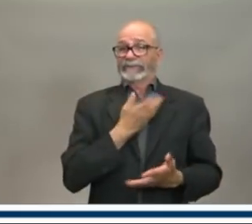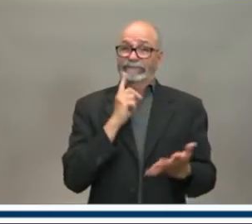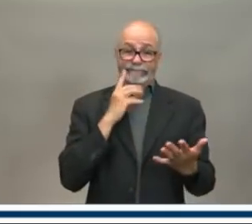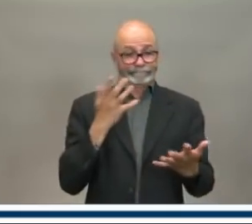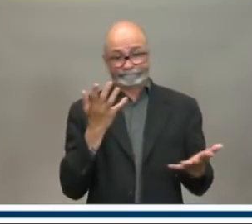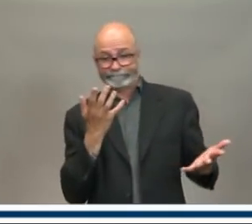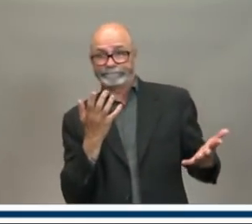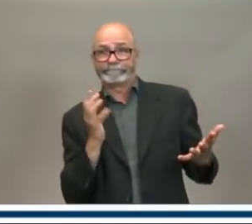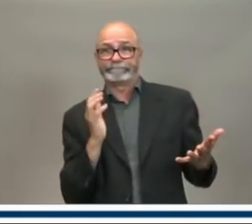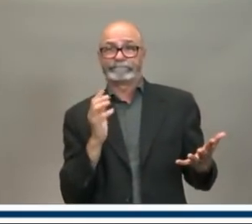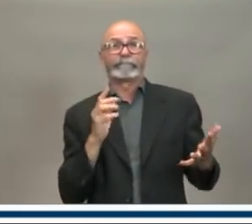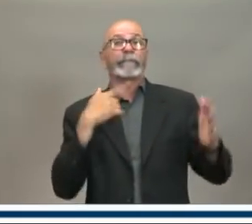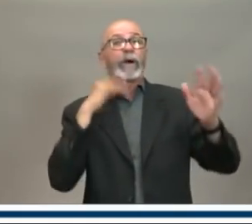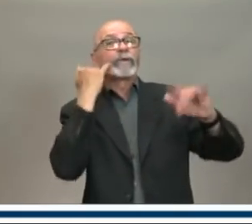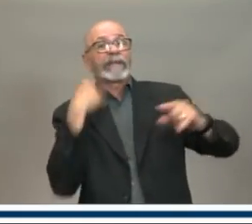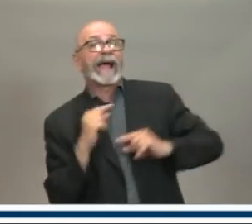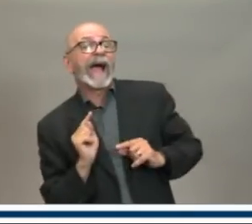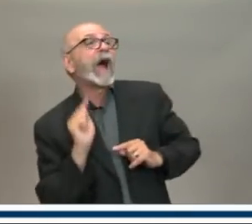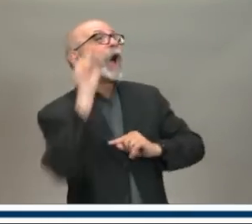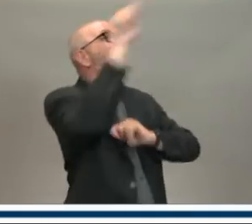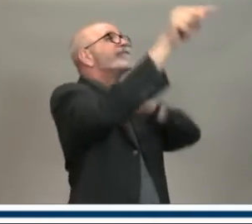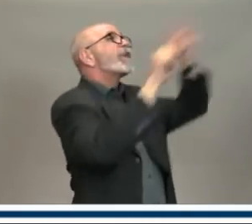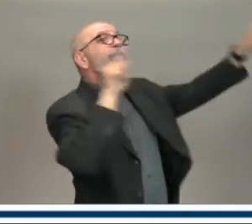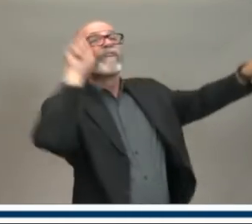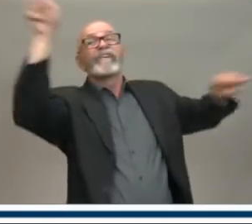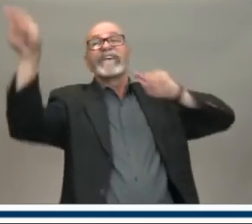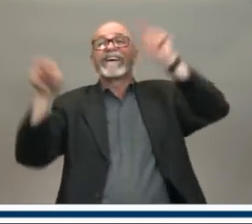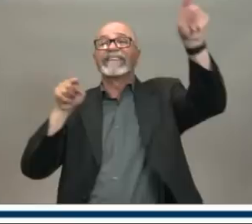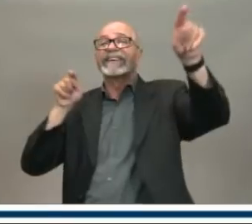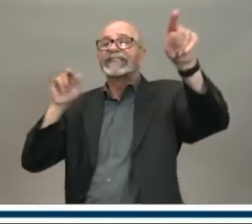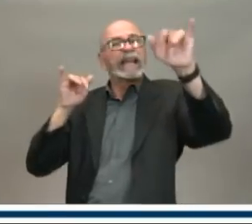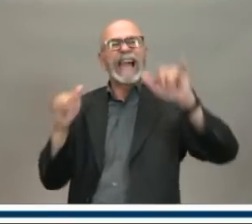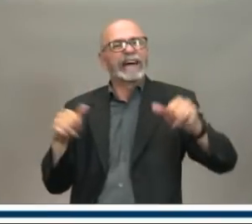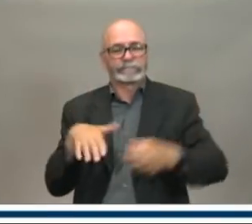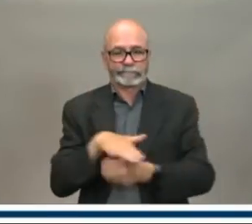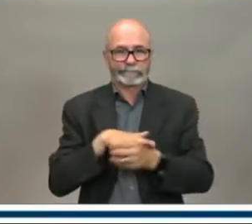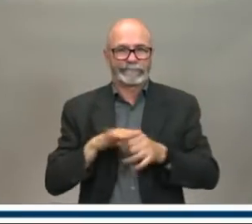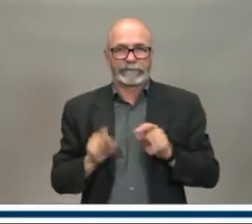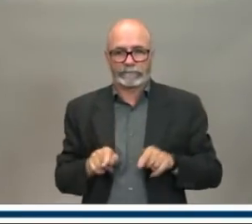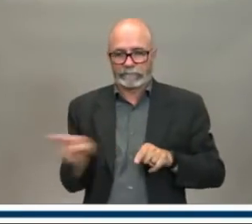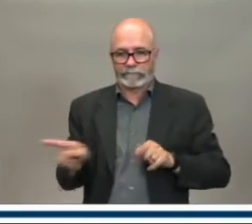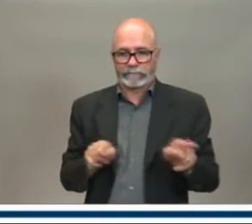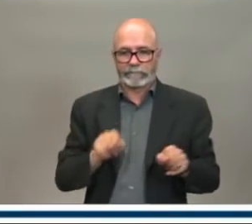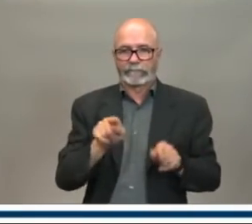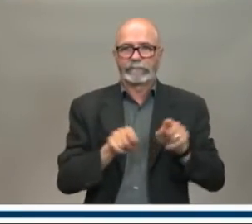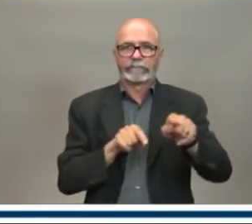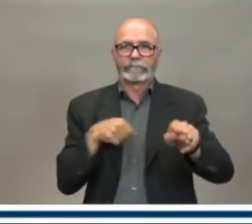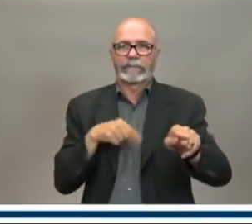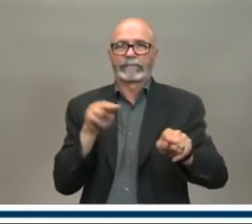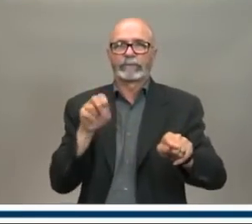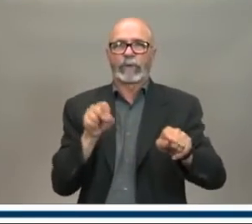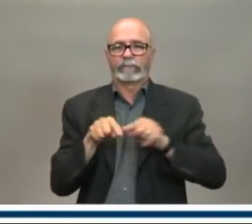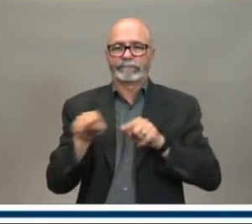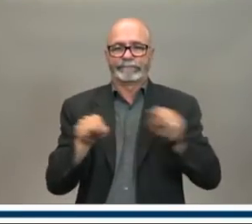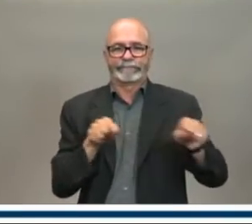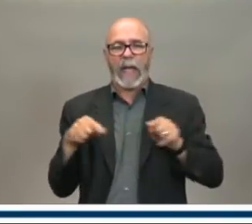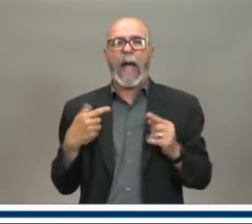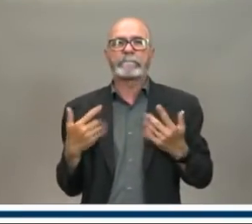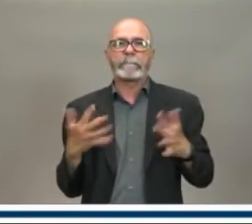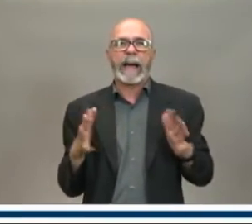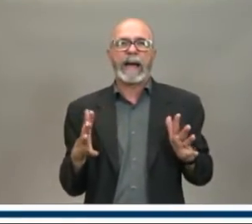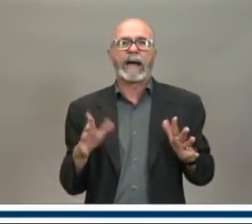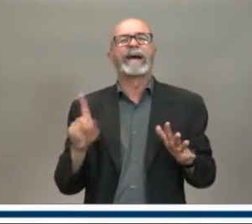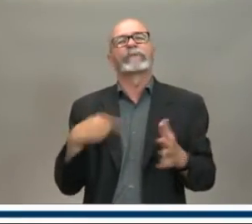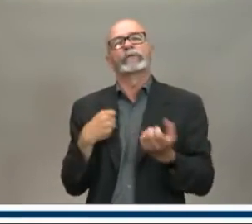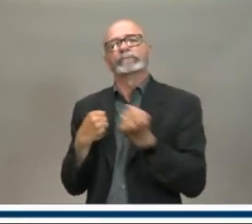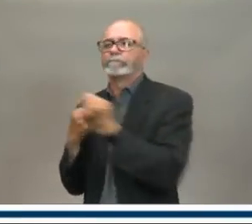places to support local tourism operators here in our own province. Lindsay, do you have a follow-up? Yes, thank